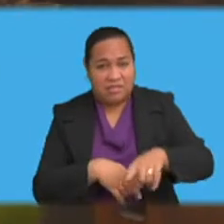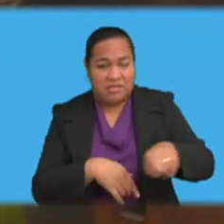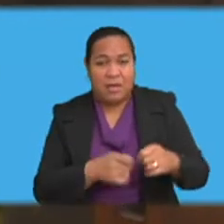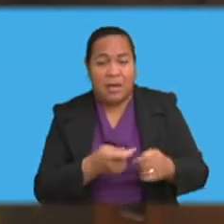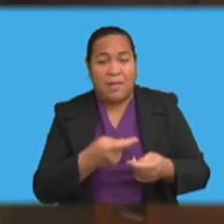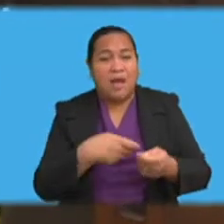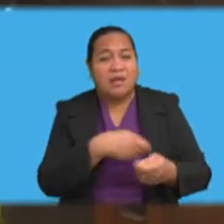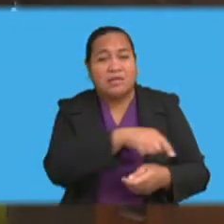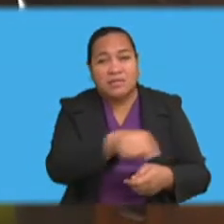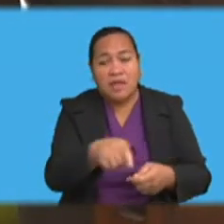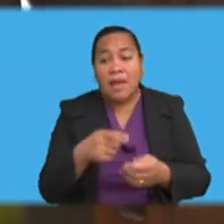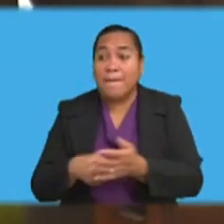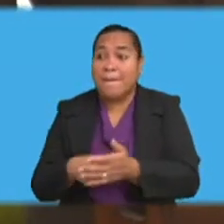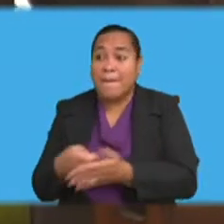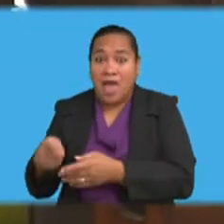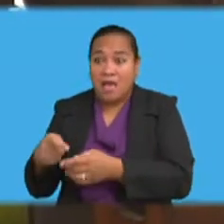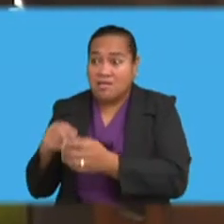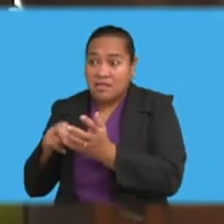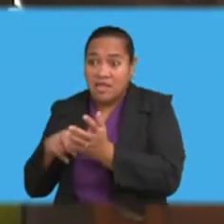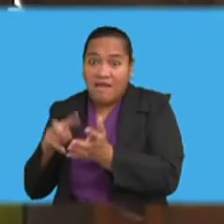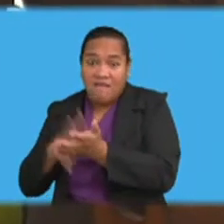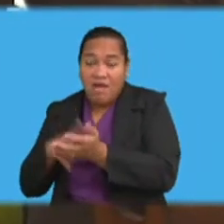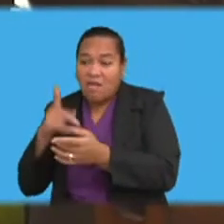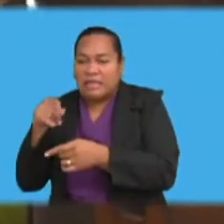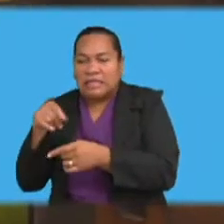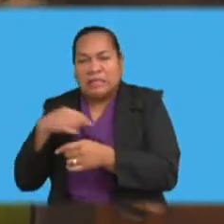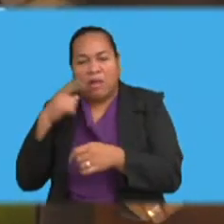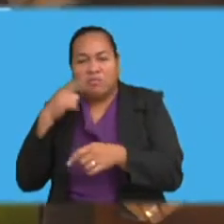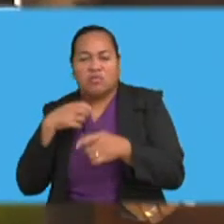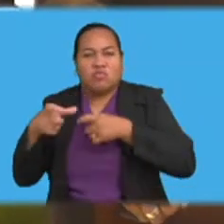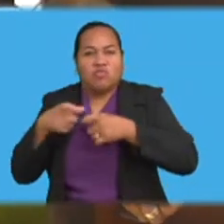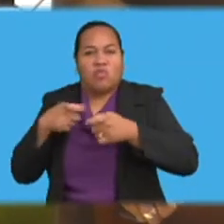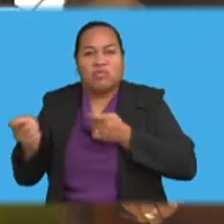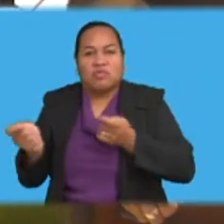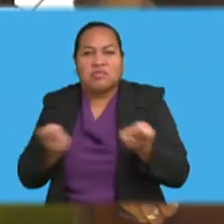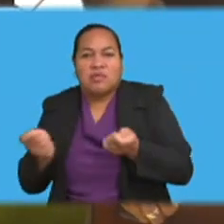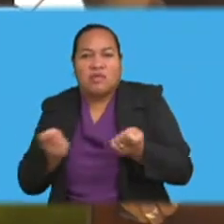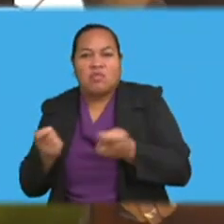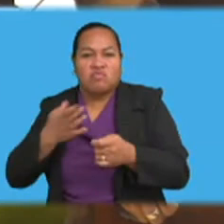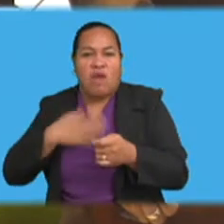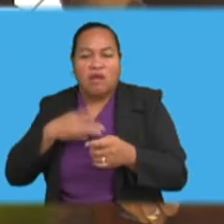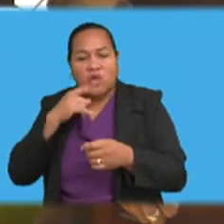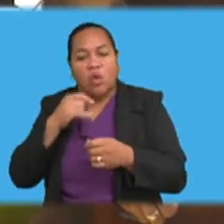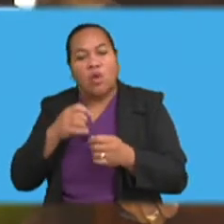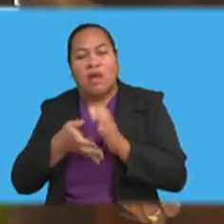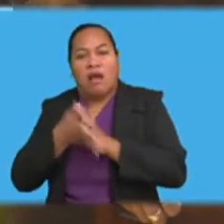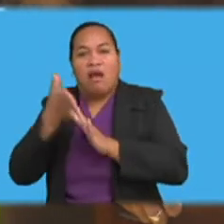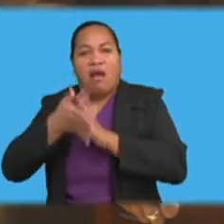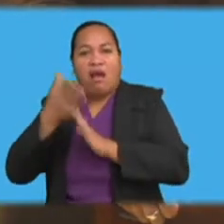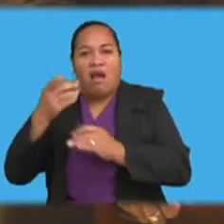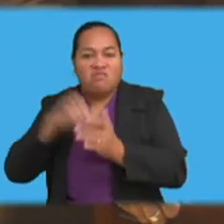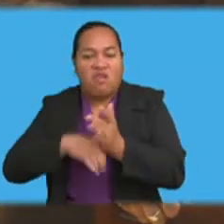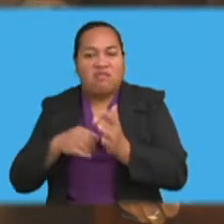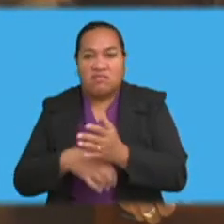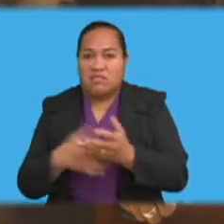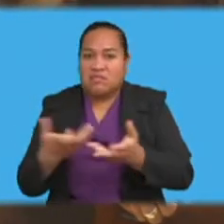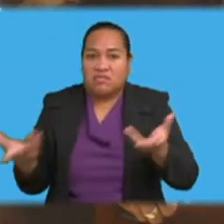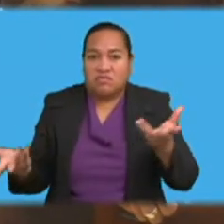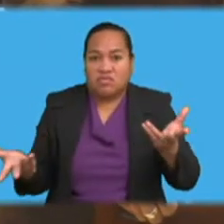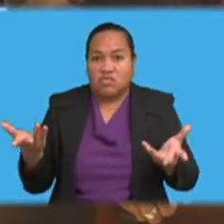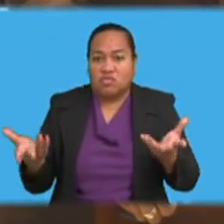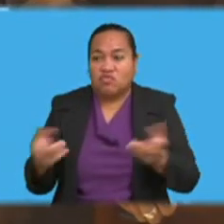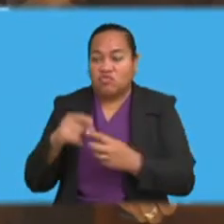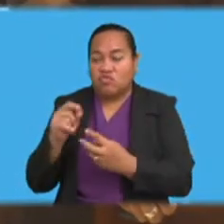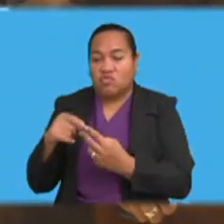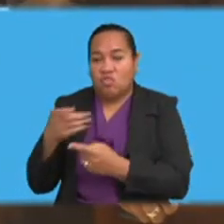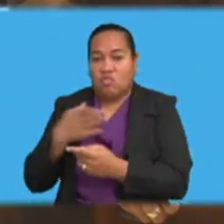market, pay TV providers would run a monopoly and will be at liberty to increase rates for the subscribers as they choose, being a